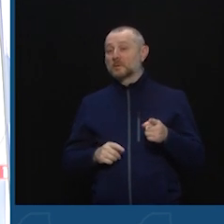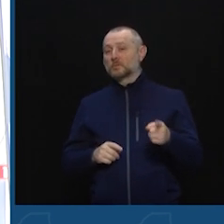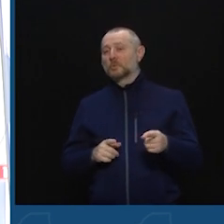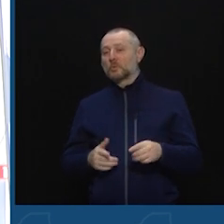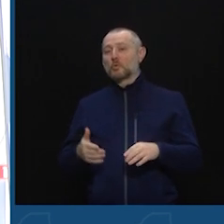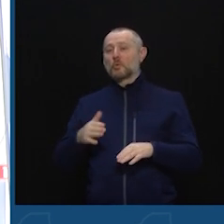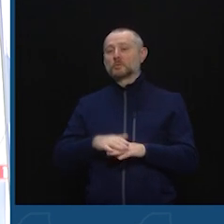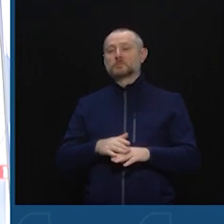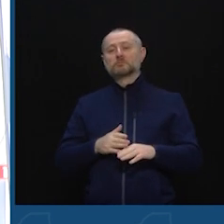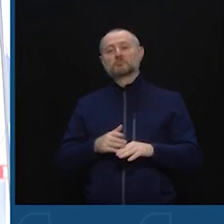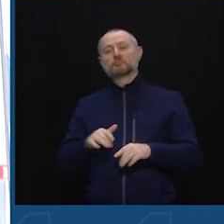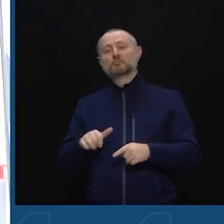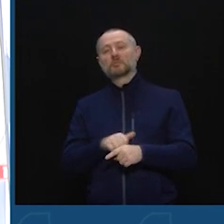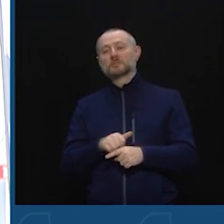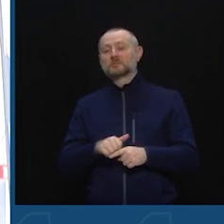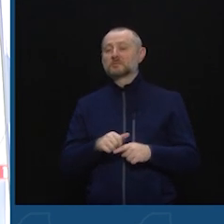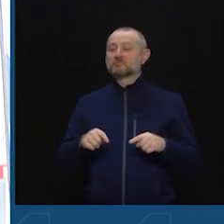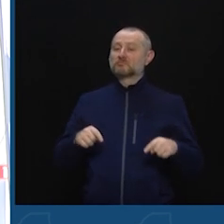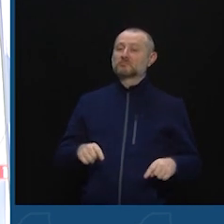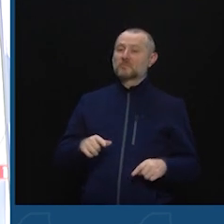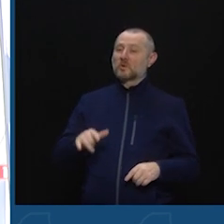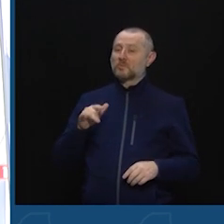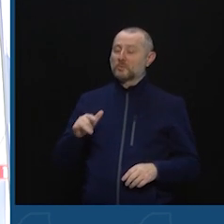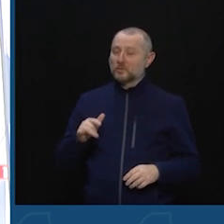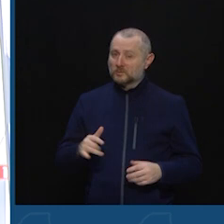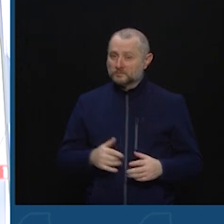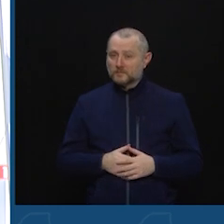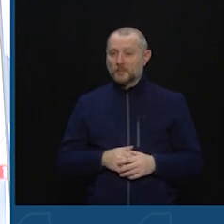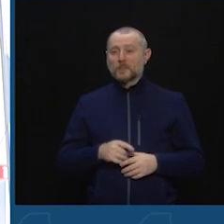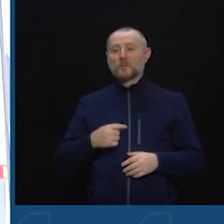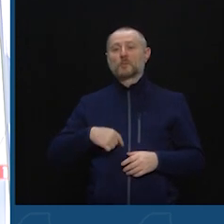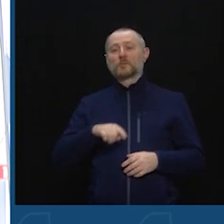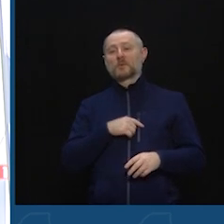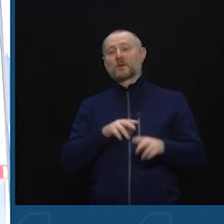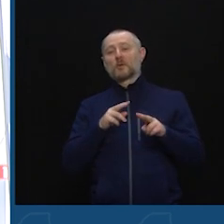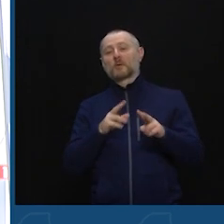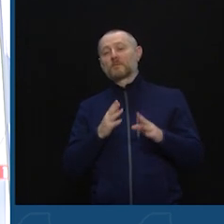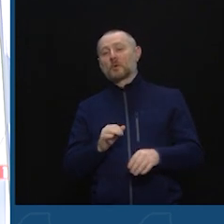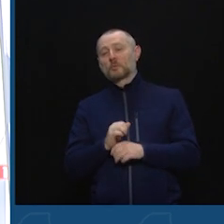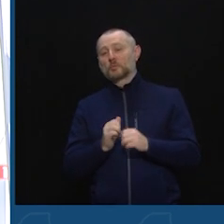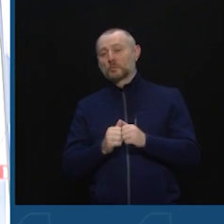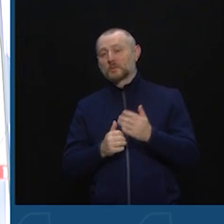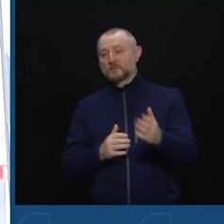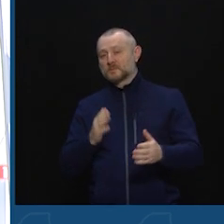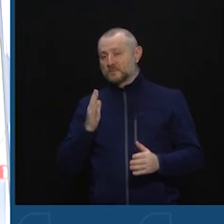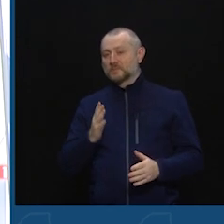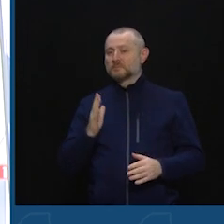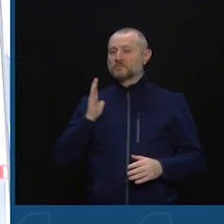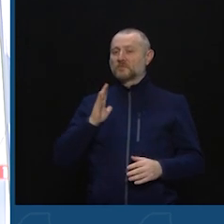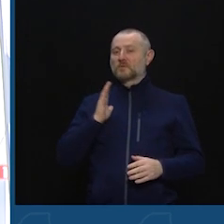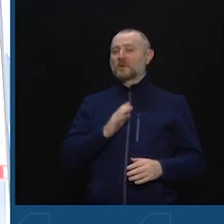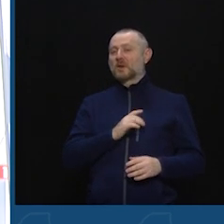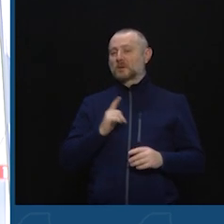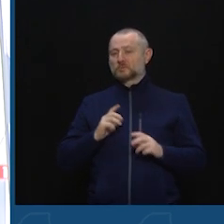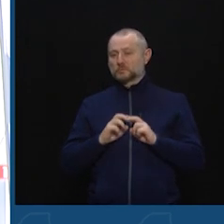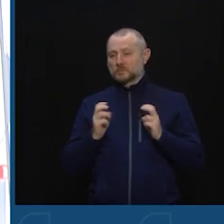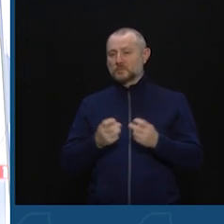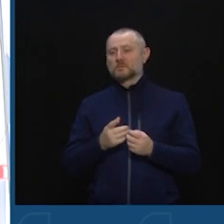has been ample training for you as a Speaker. We look forward to working with you, Speaker. This is as a former legislator, assembly member,